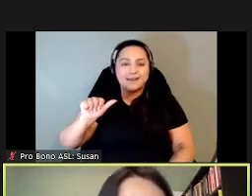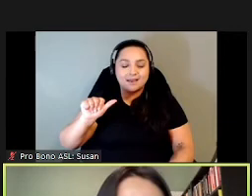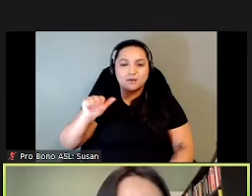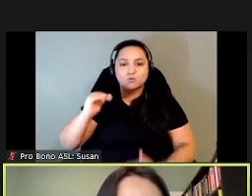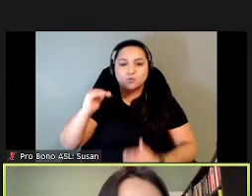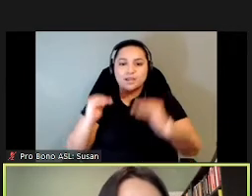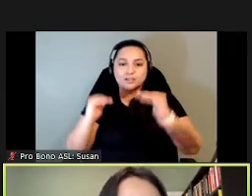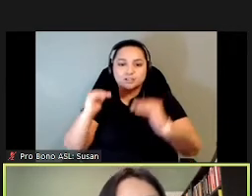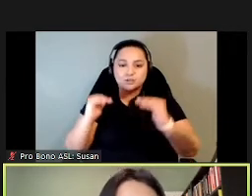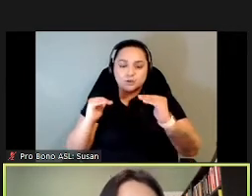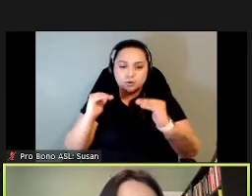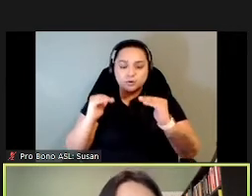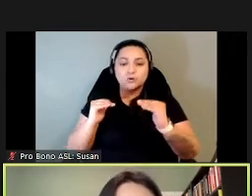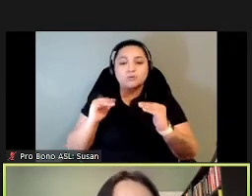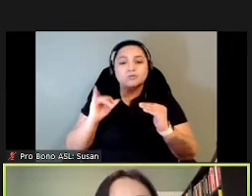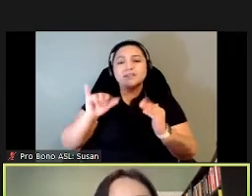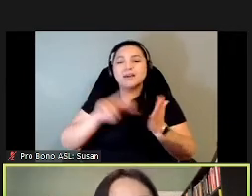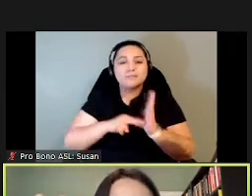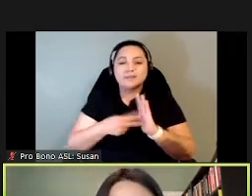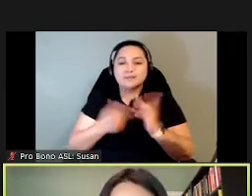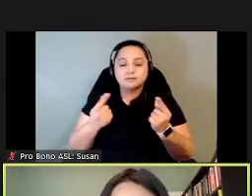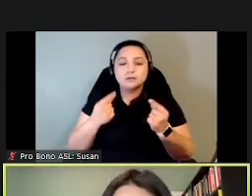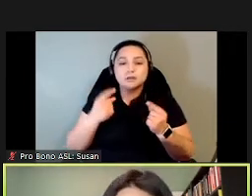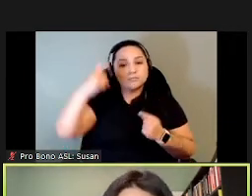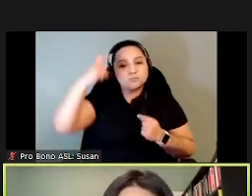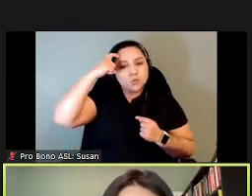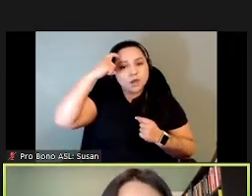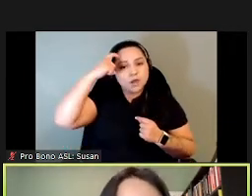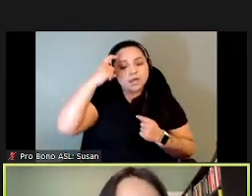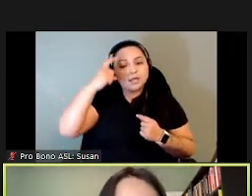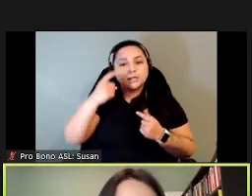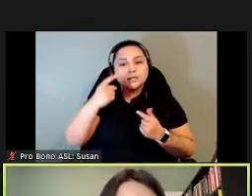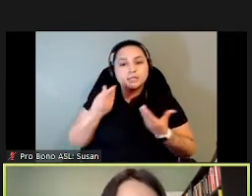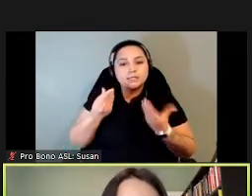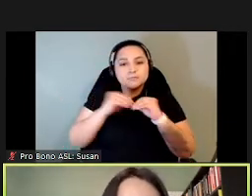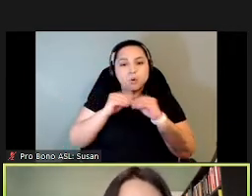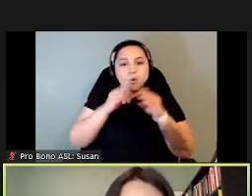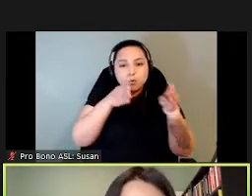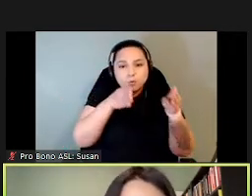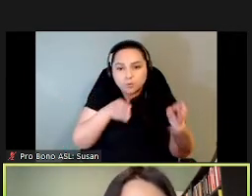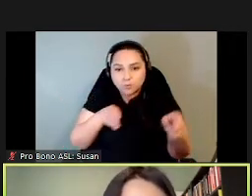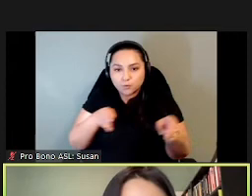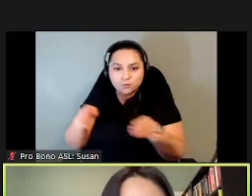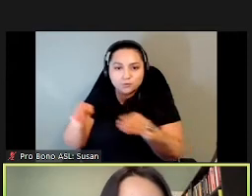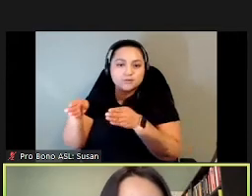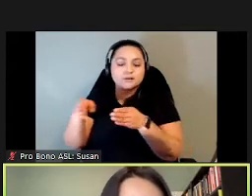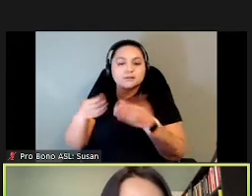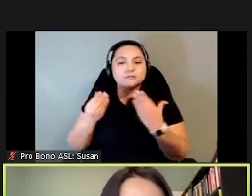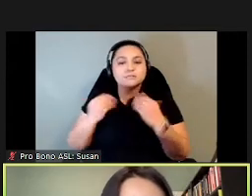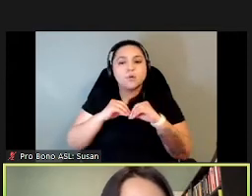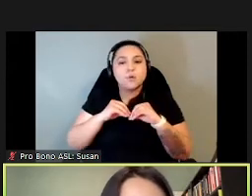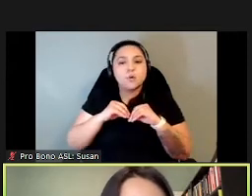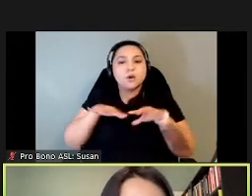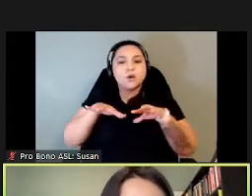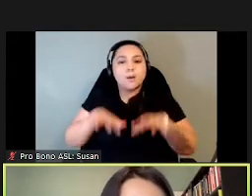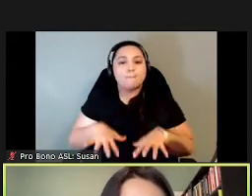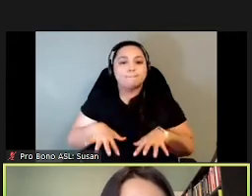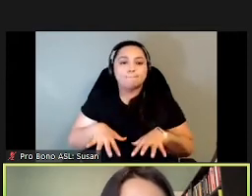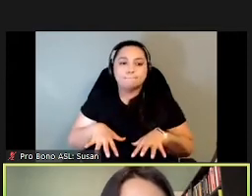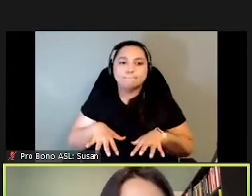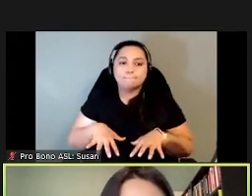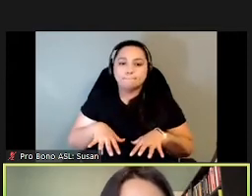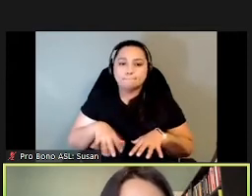a higher alpha beta ratio means the brain is a lot more organized and it's calmer. You can see